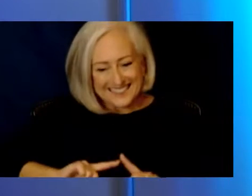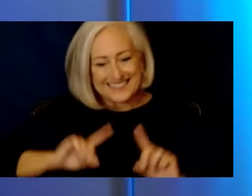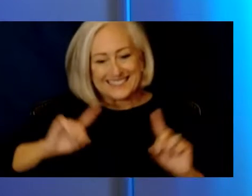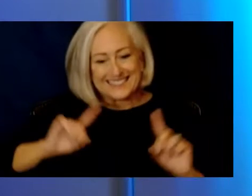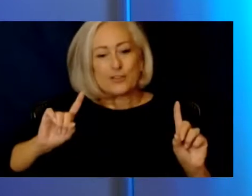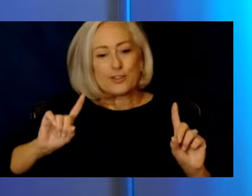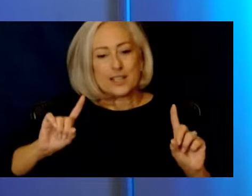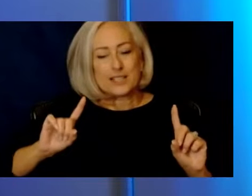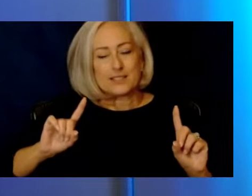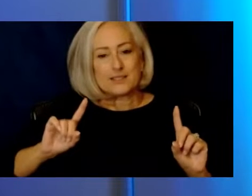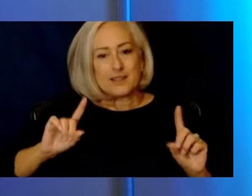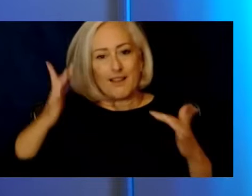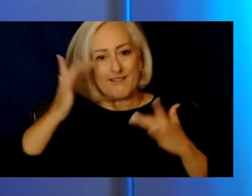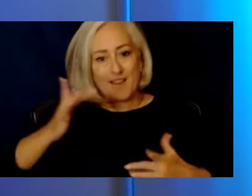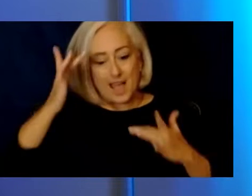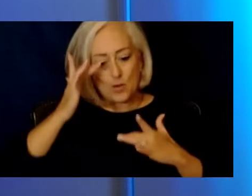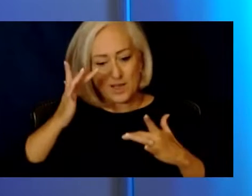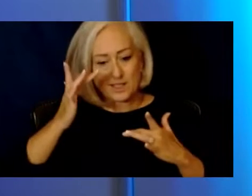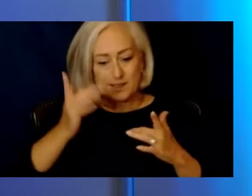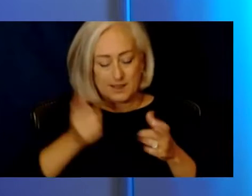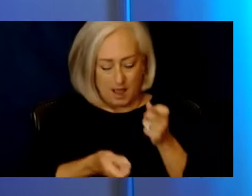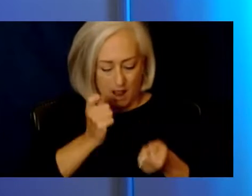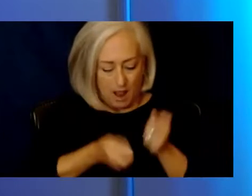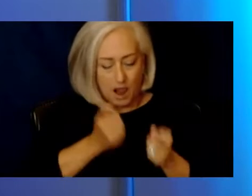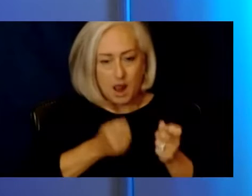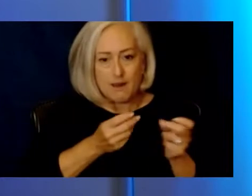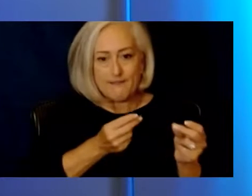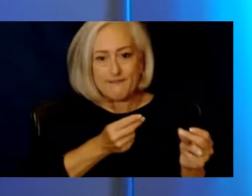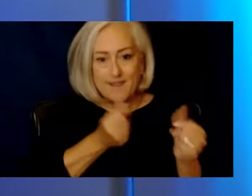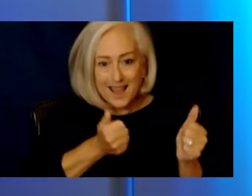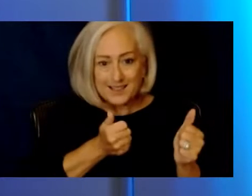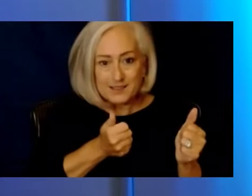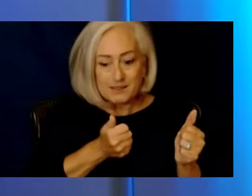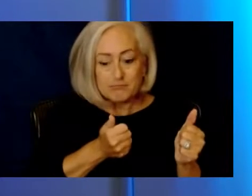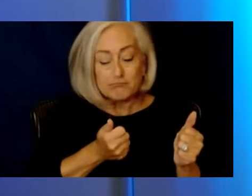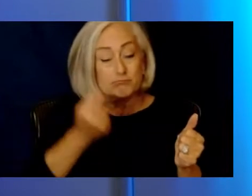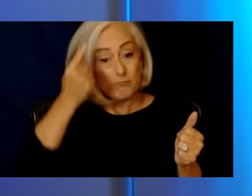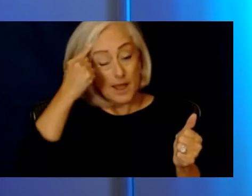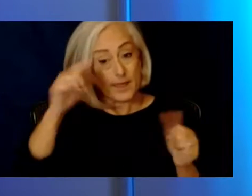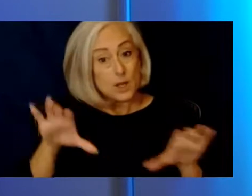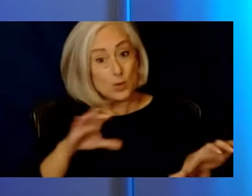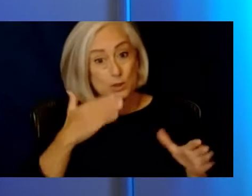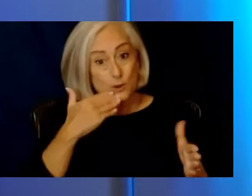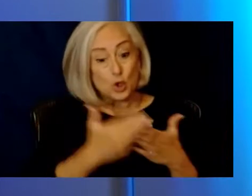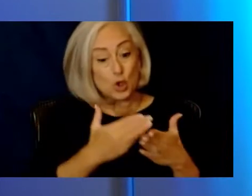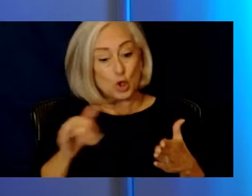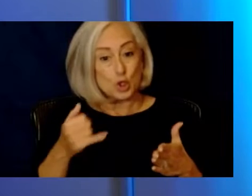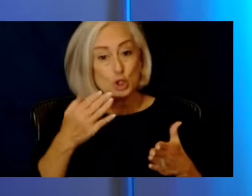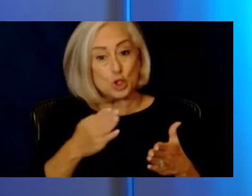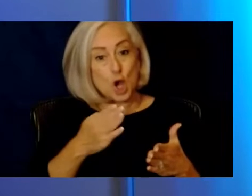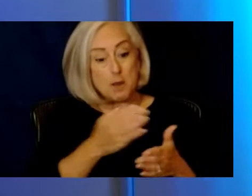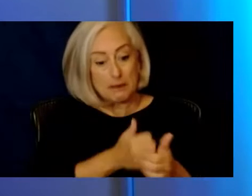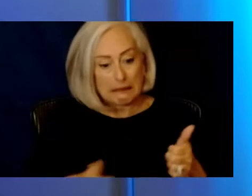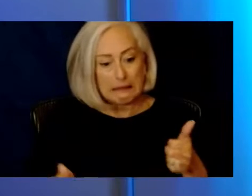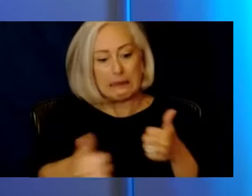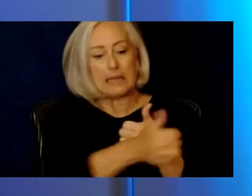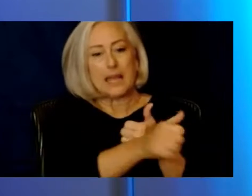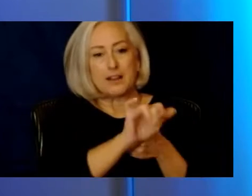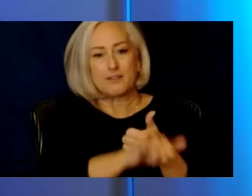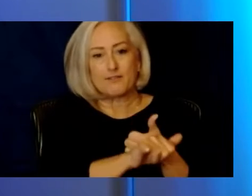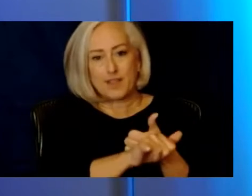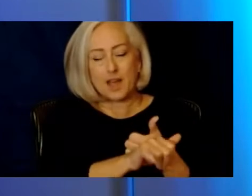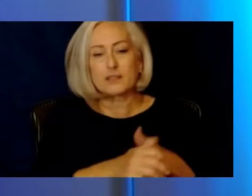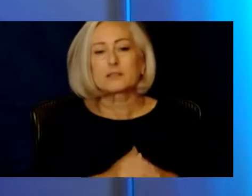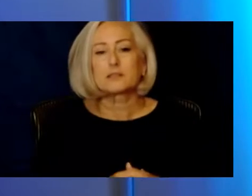that is mutating quite rapidly, we're, I think, doing a pretty good job of keeping ahead of it. Plus the infrastructure in our health system